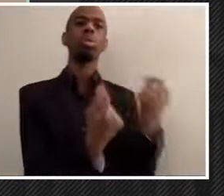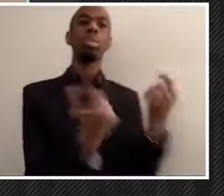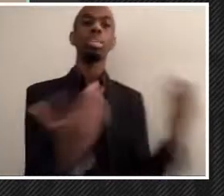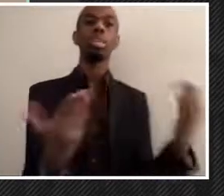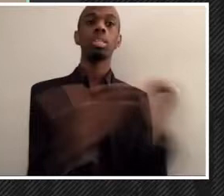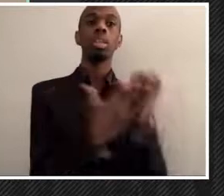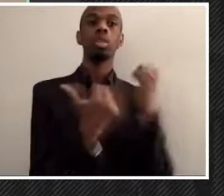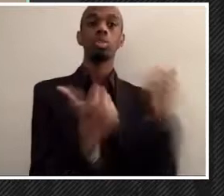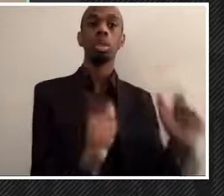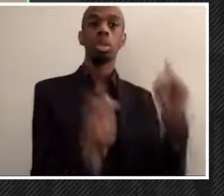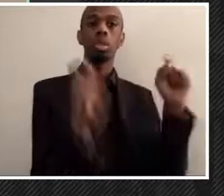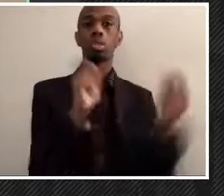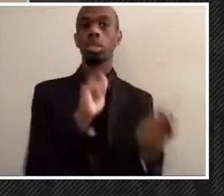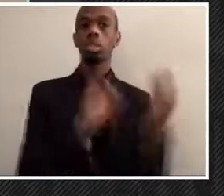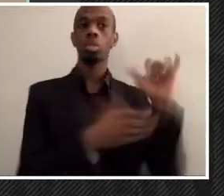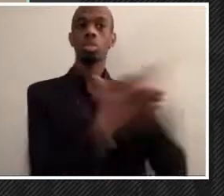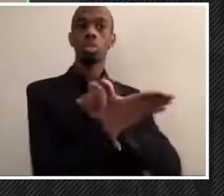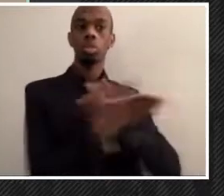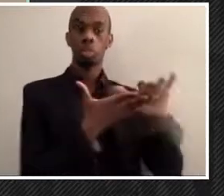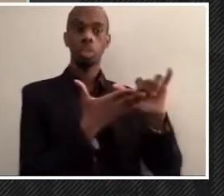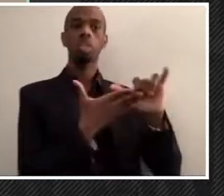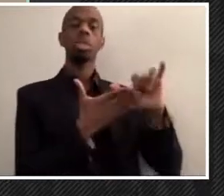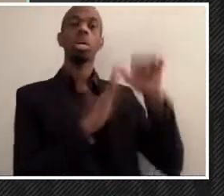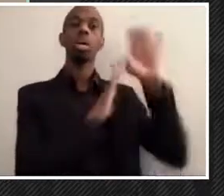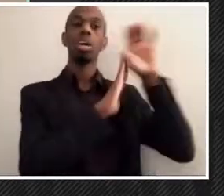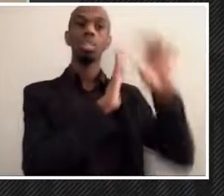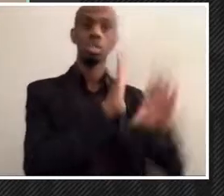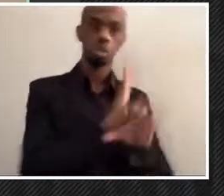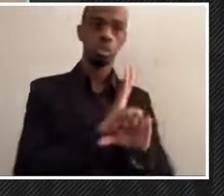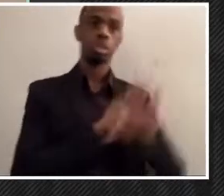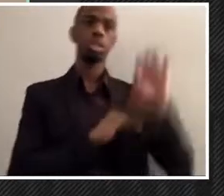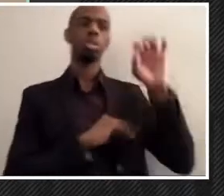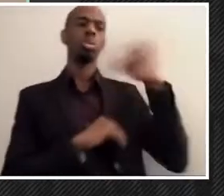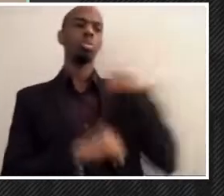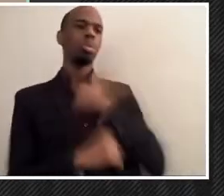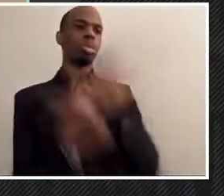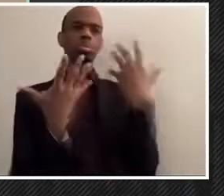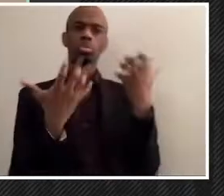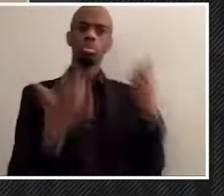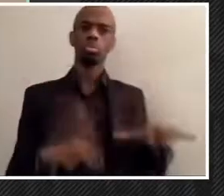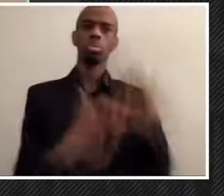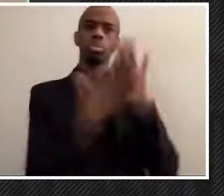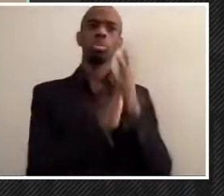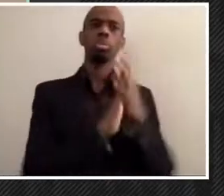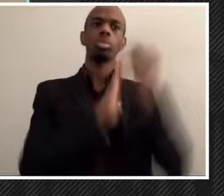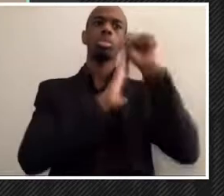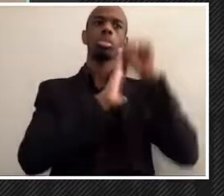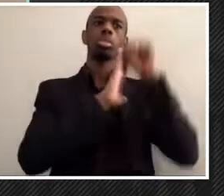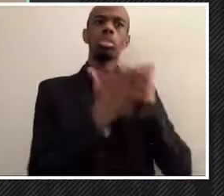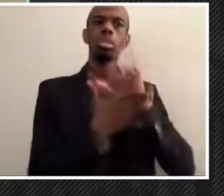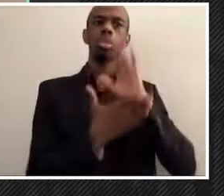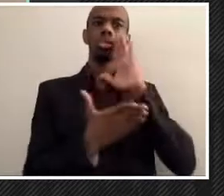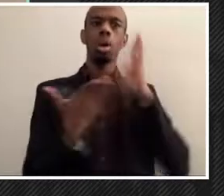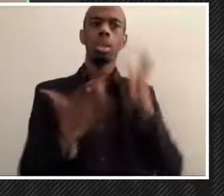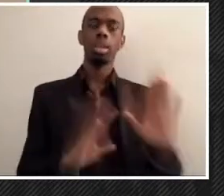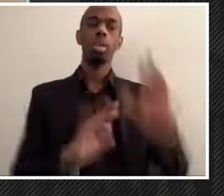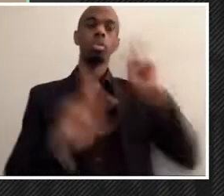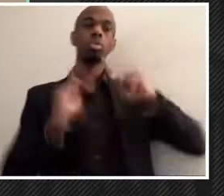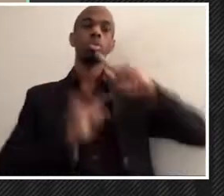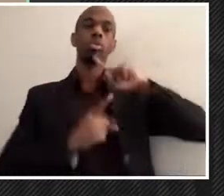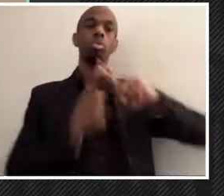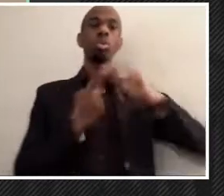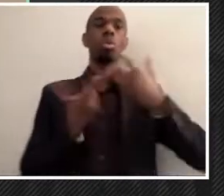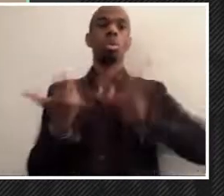constitution to make sure that New York State is not a state that allows and affords people to engage in